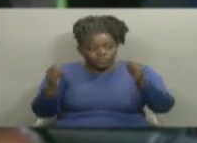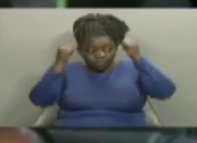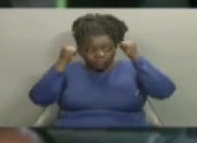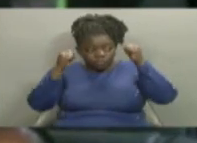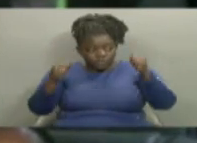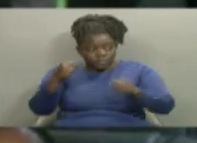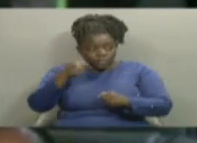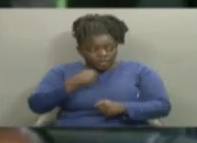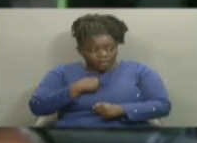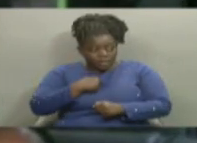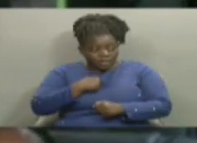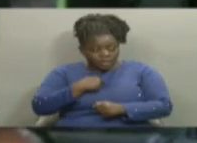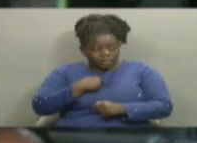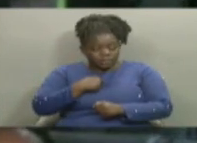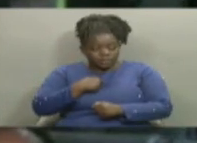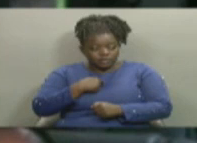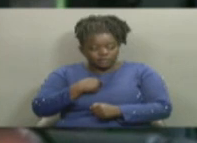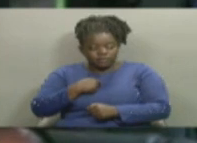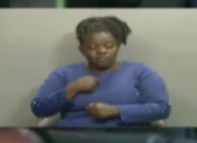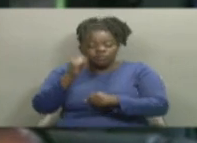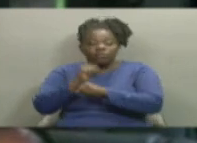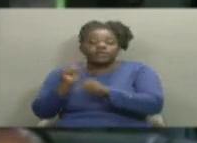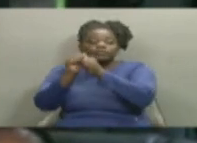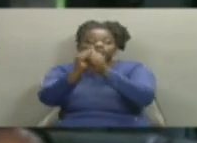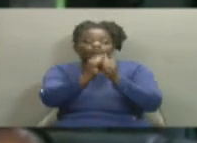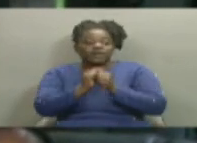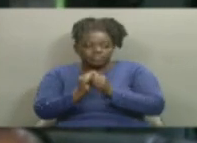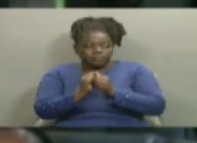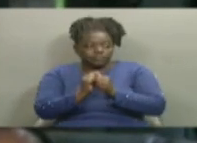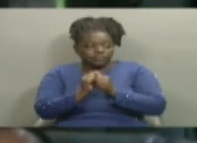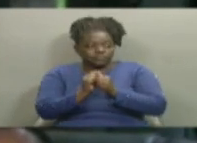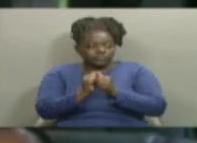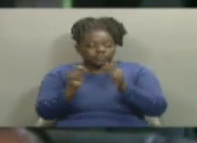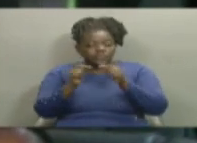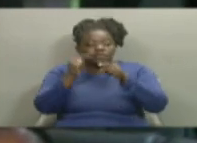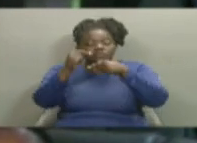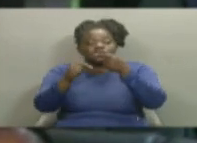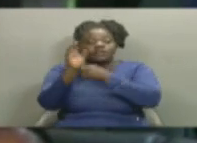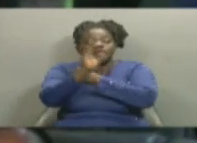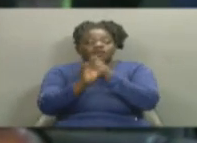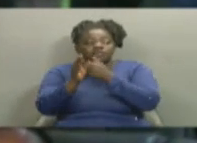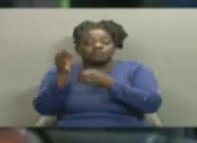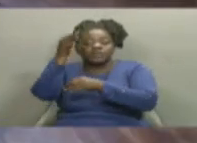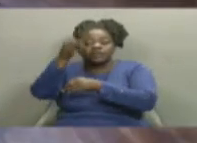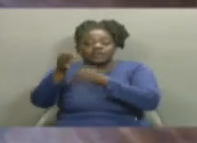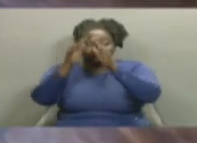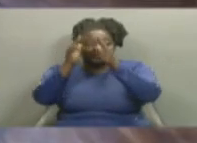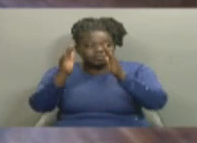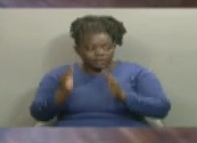and I put together and take this country to the next level.